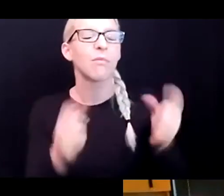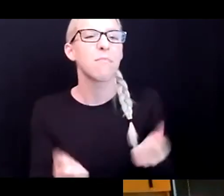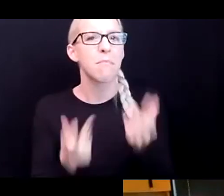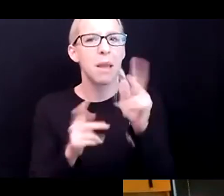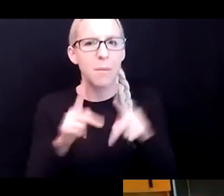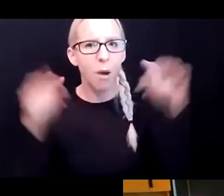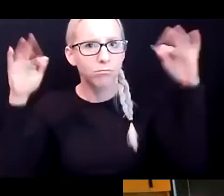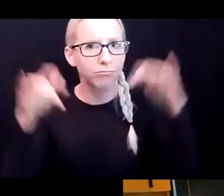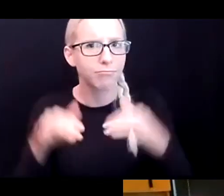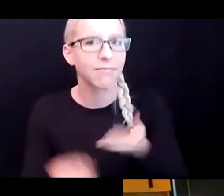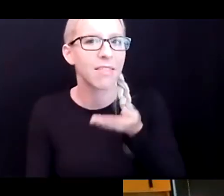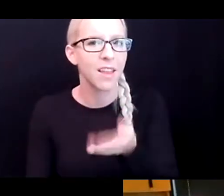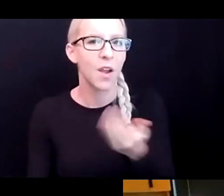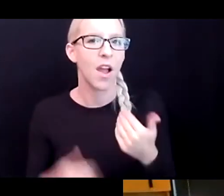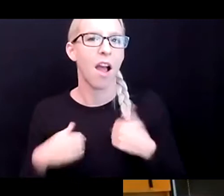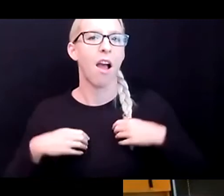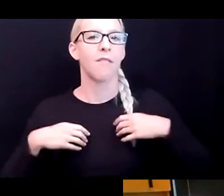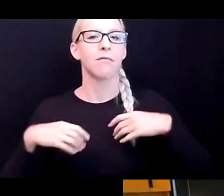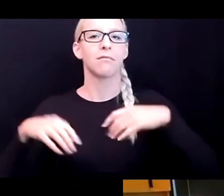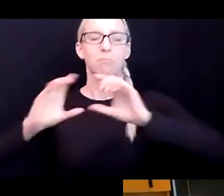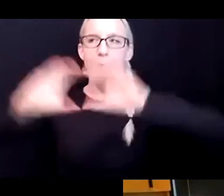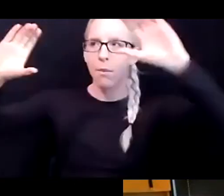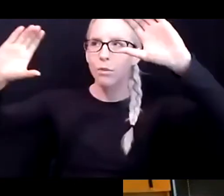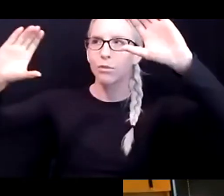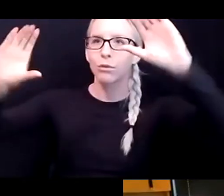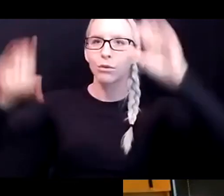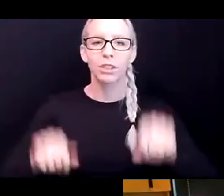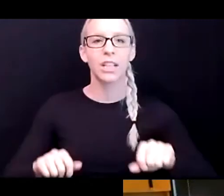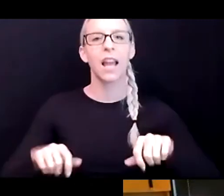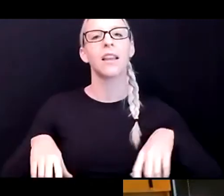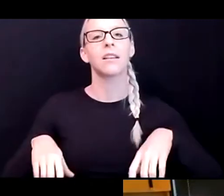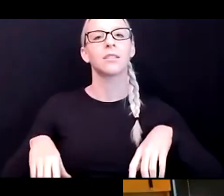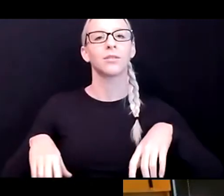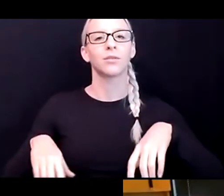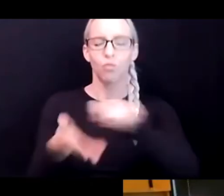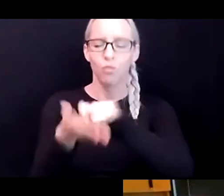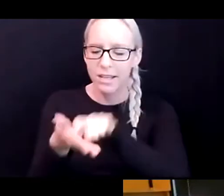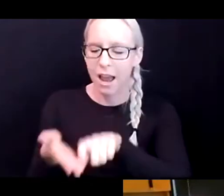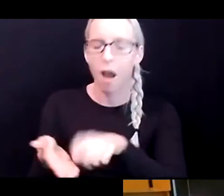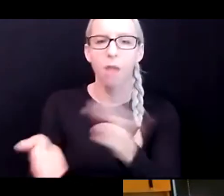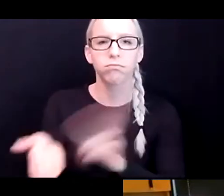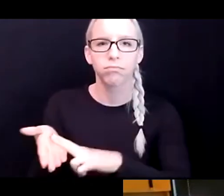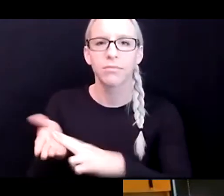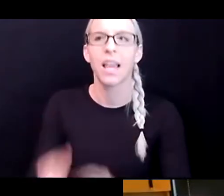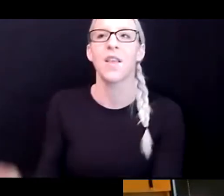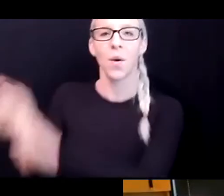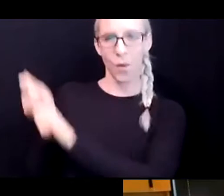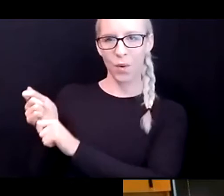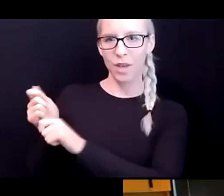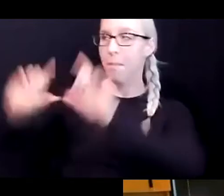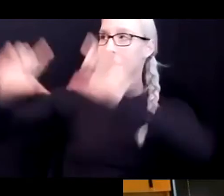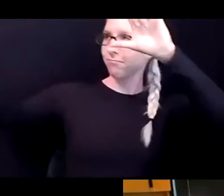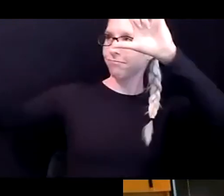and we had like these bubbles that people could hold up and then write down what they were saving for. And I remember we had a gentleman,